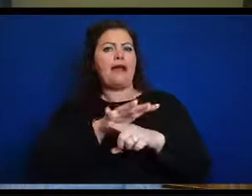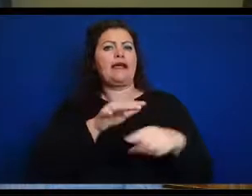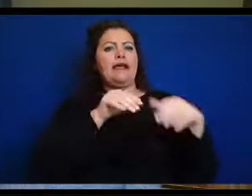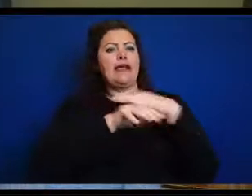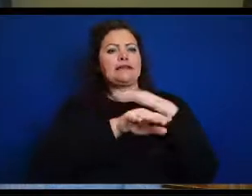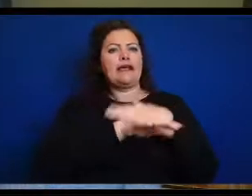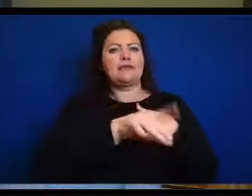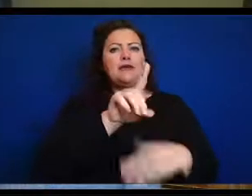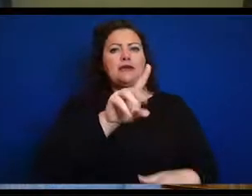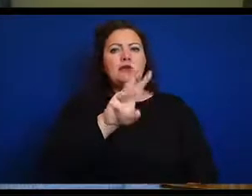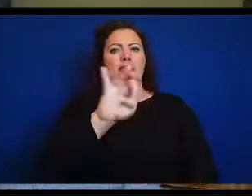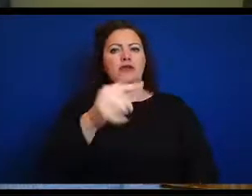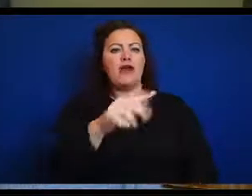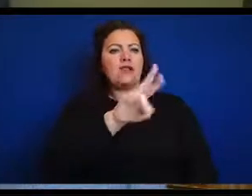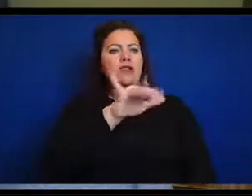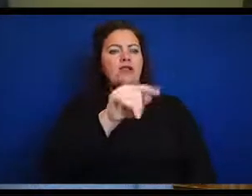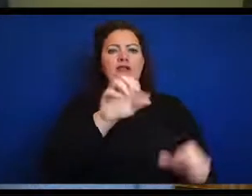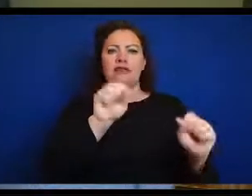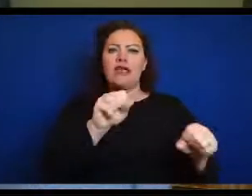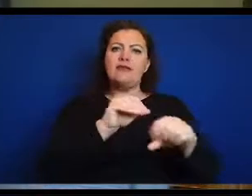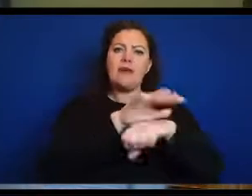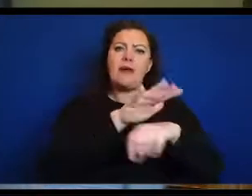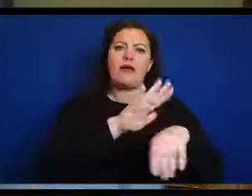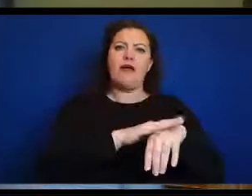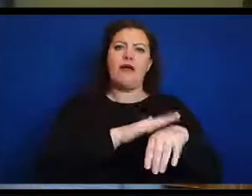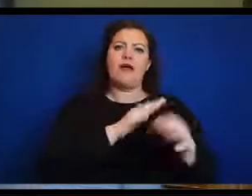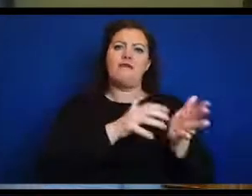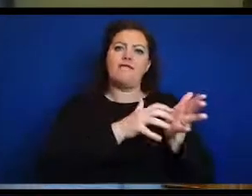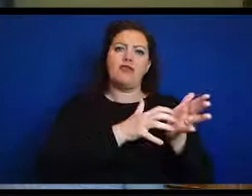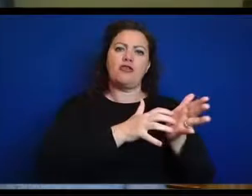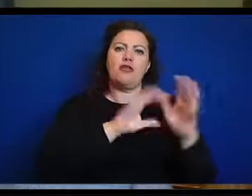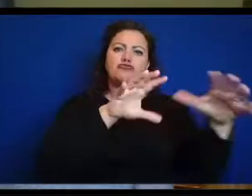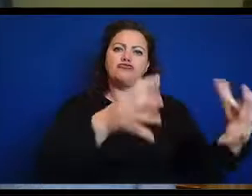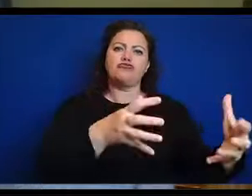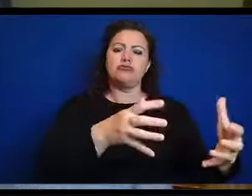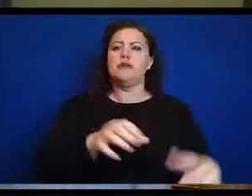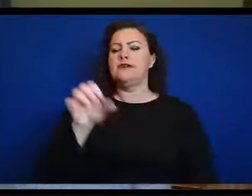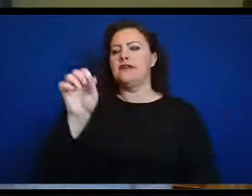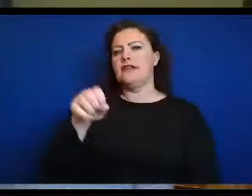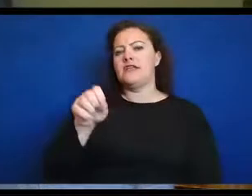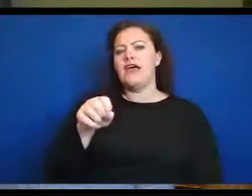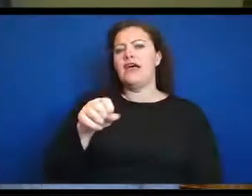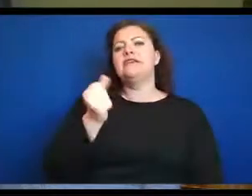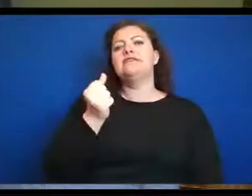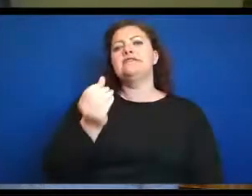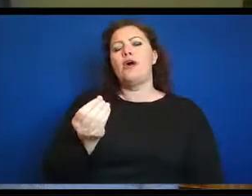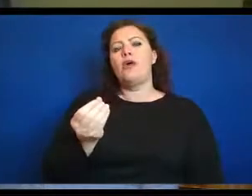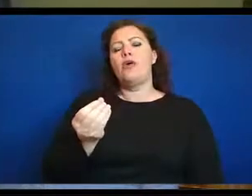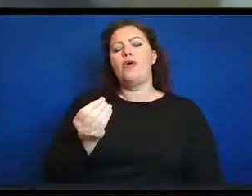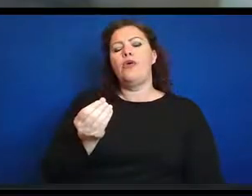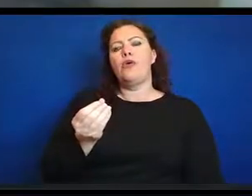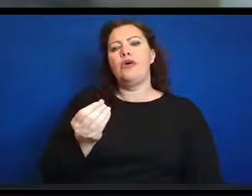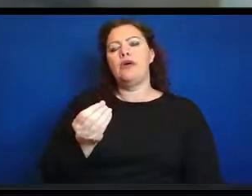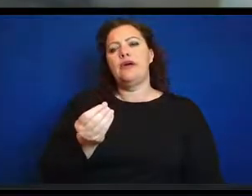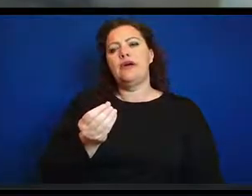on vulnerable populations? Yes, Senator. So